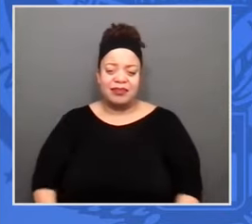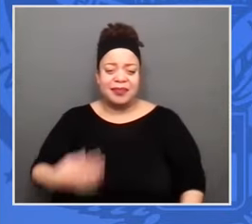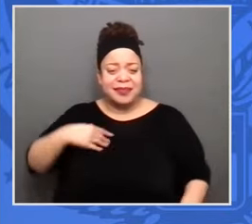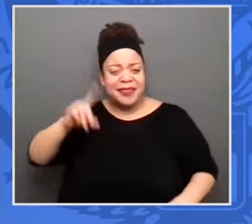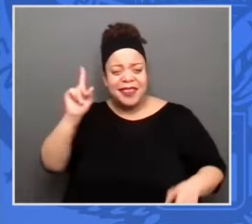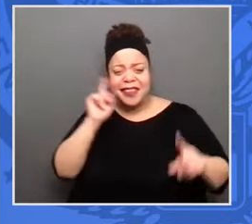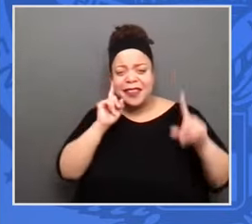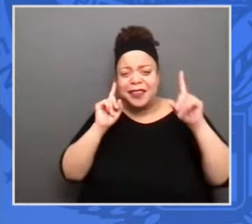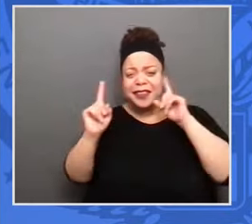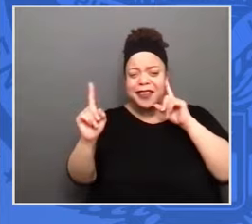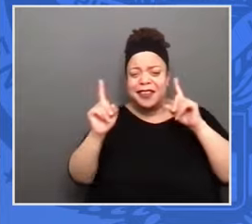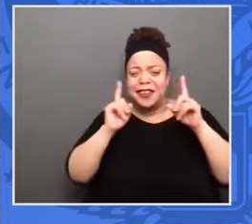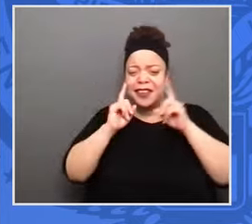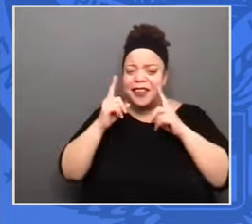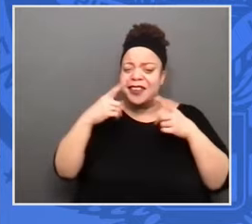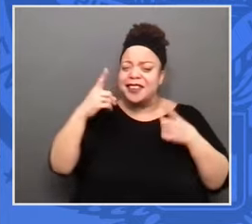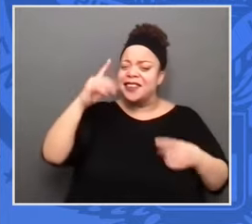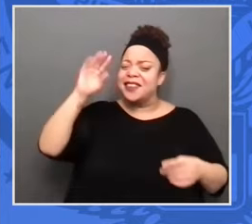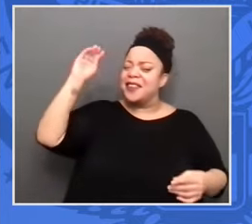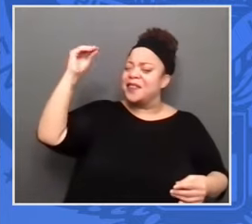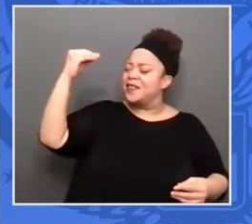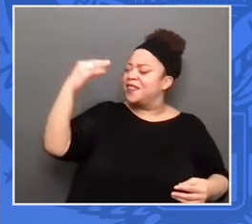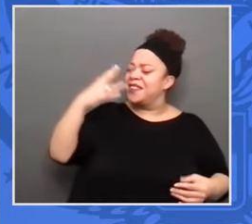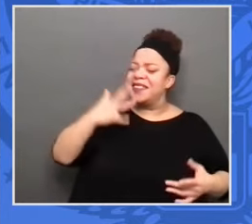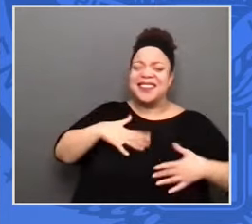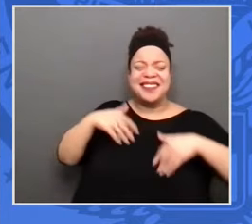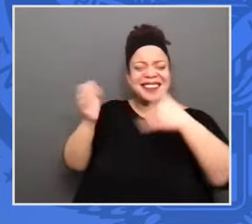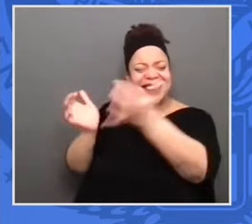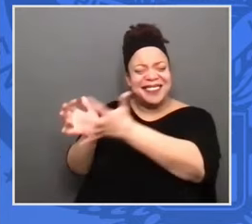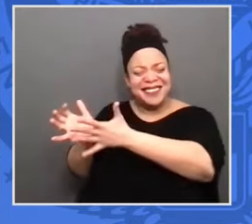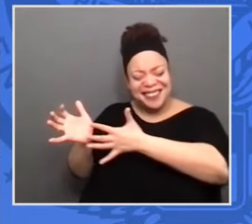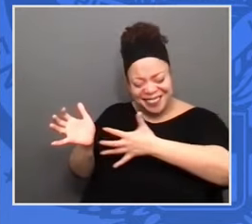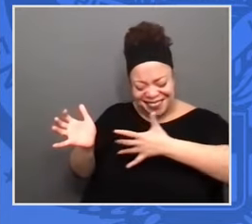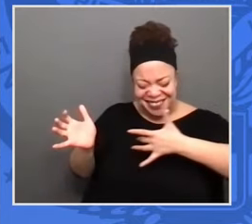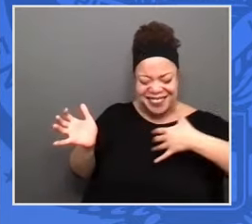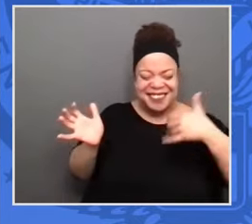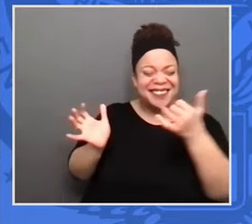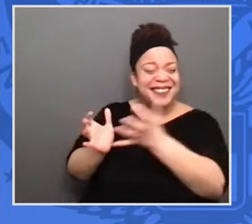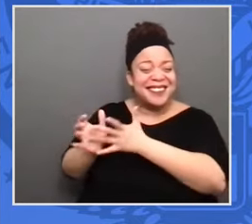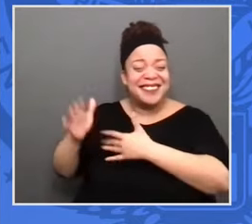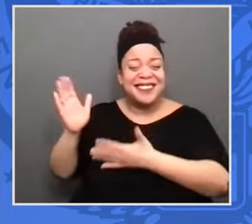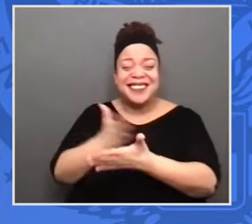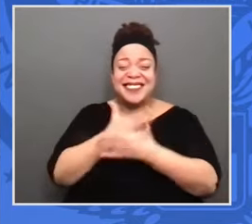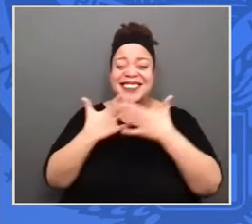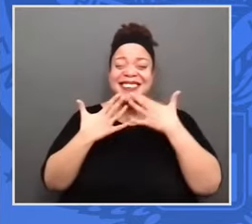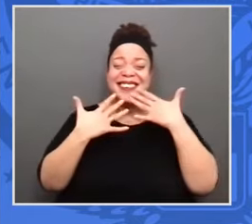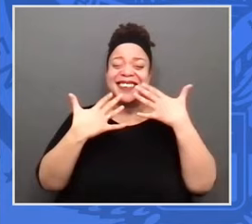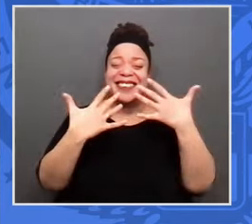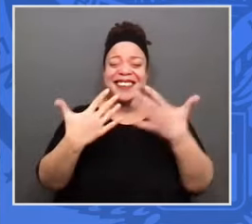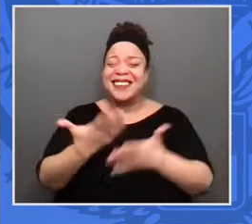the Lord. But you don't really care for music, do you?